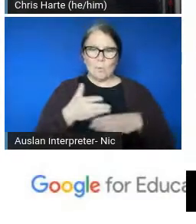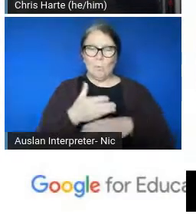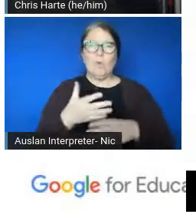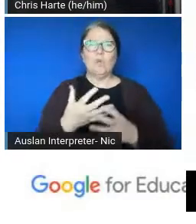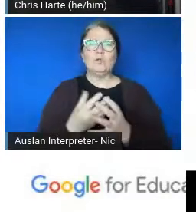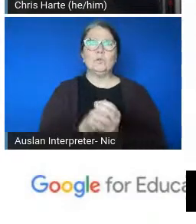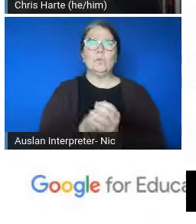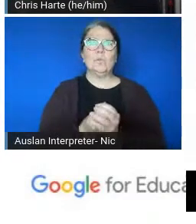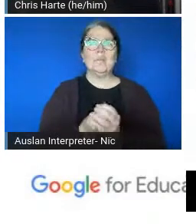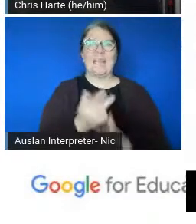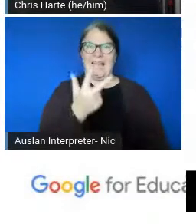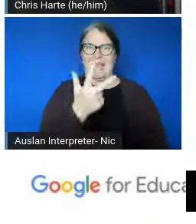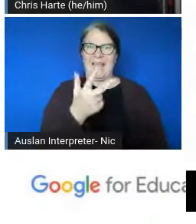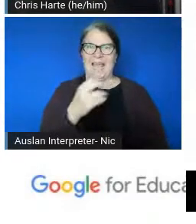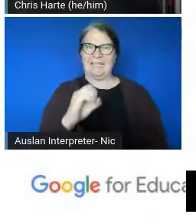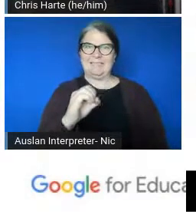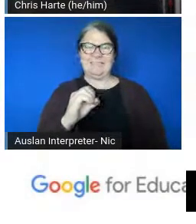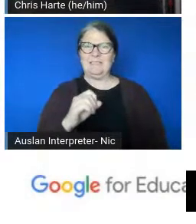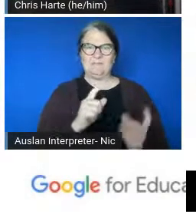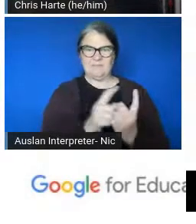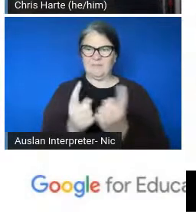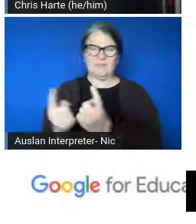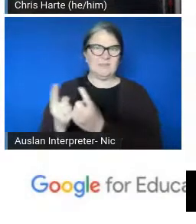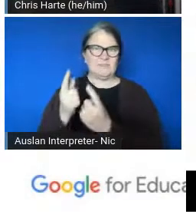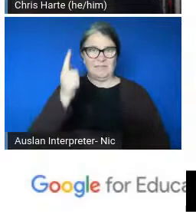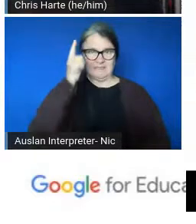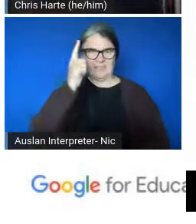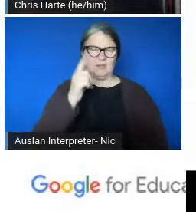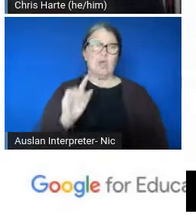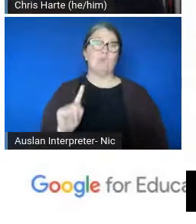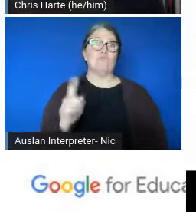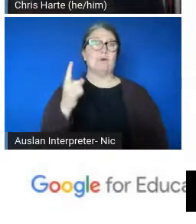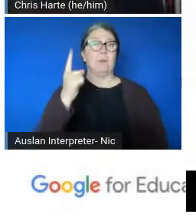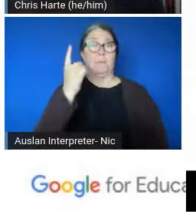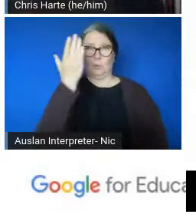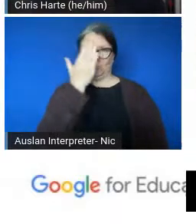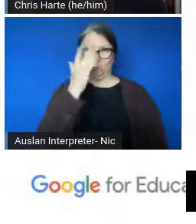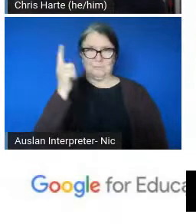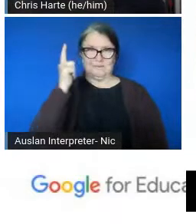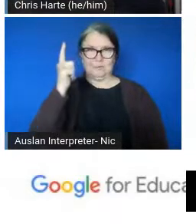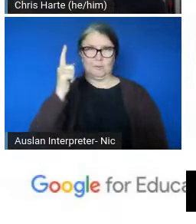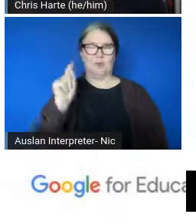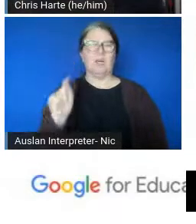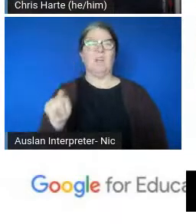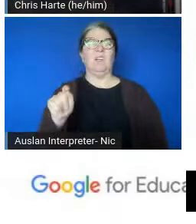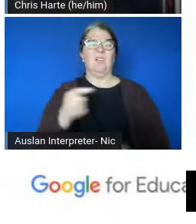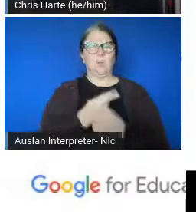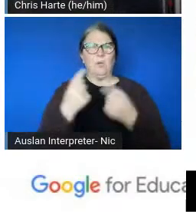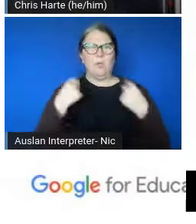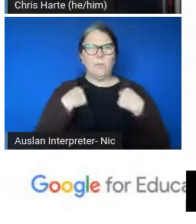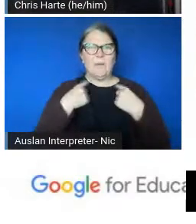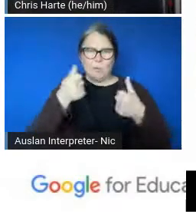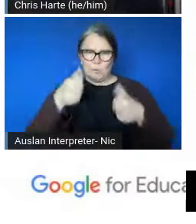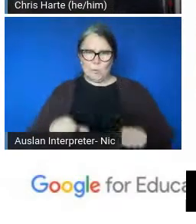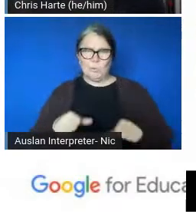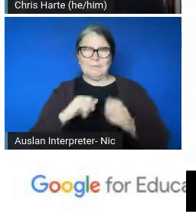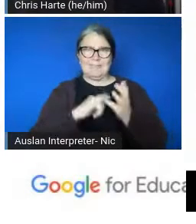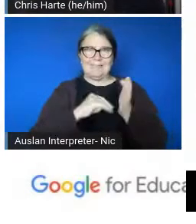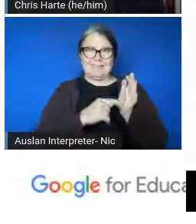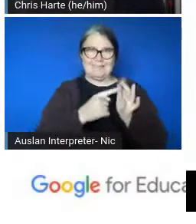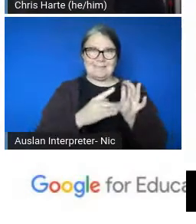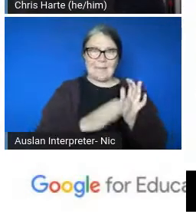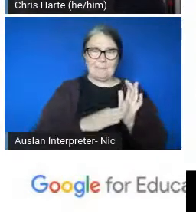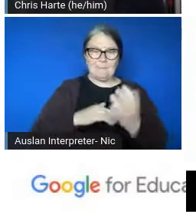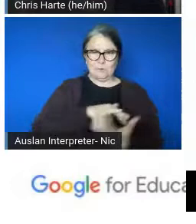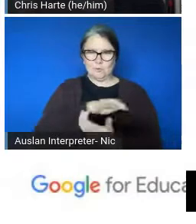80 odd teachers, primary school teachers mainly for this one. And we use the STEM and social innovation process. So you can